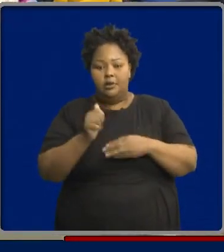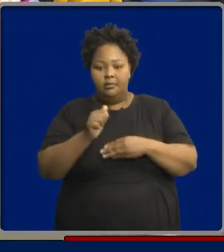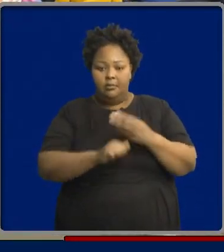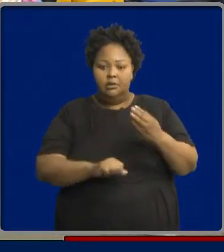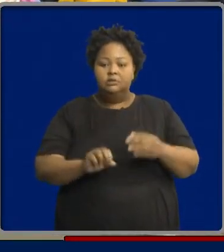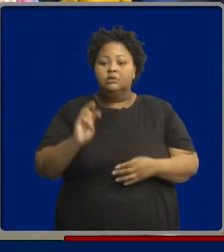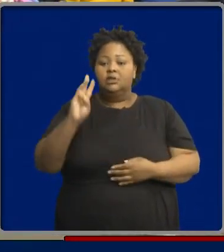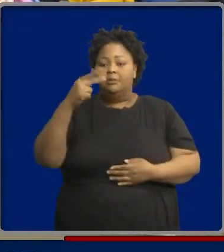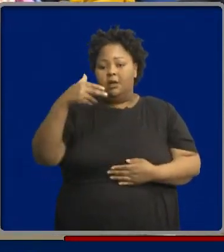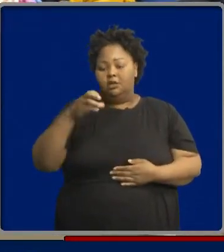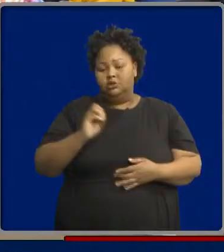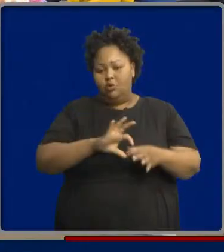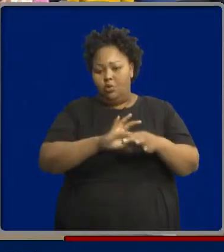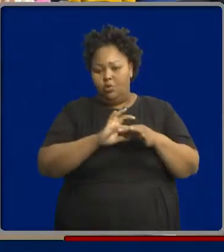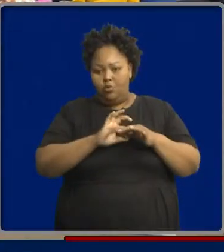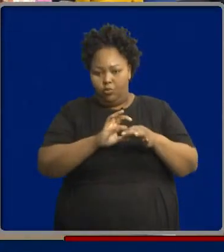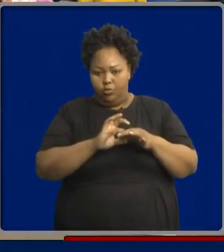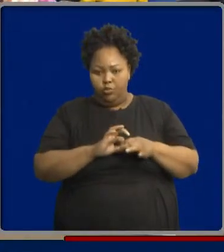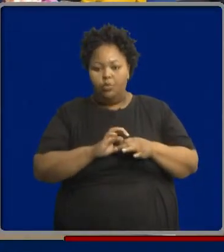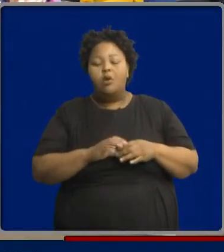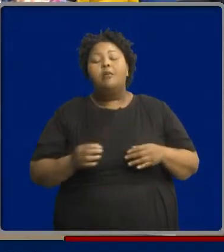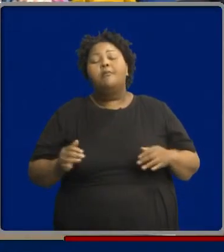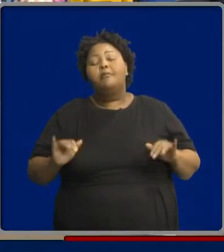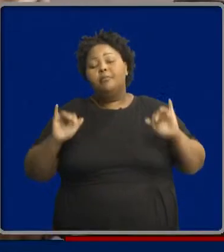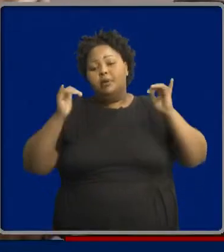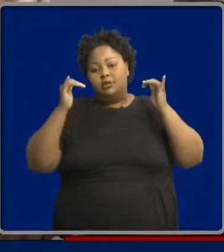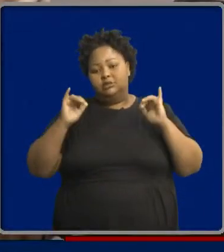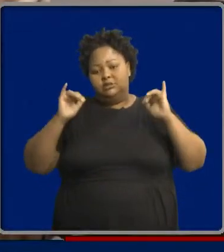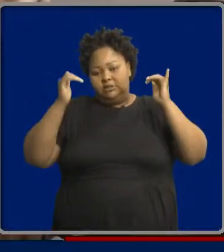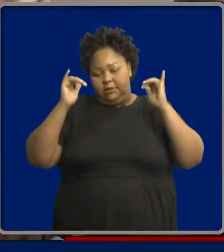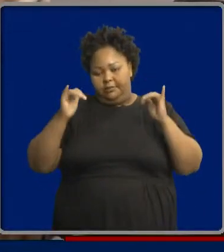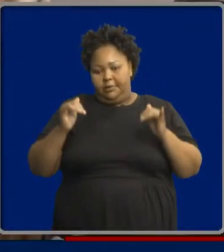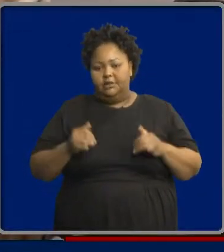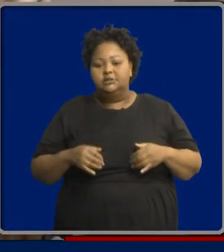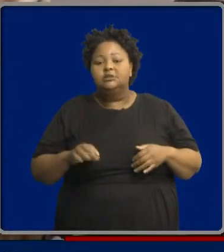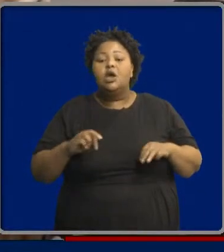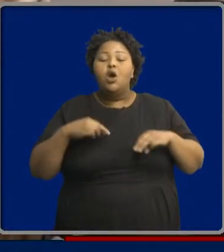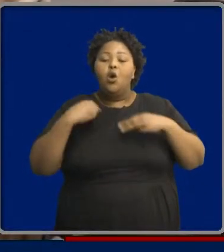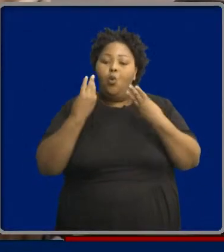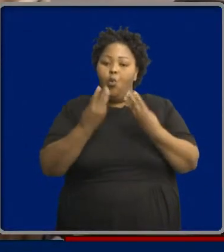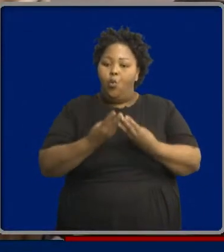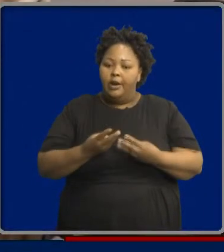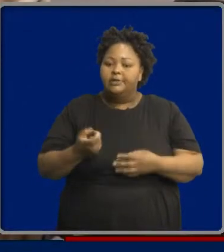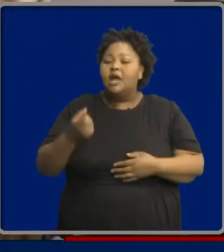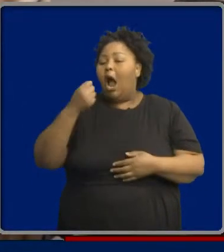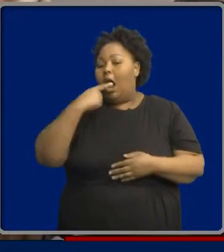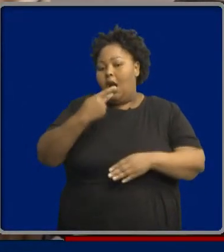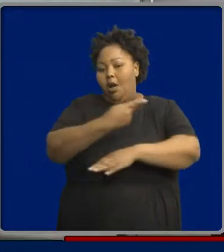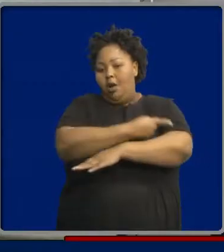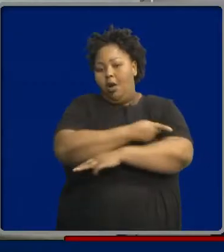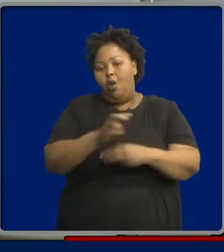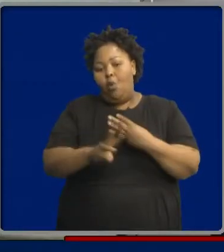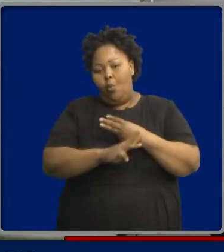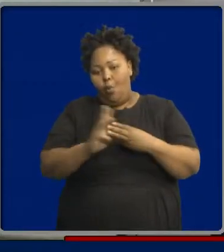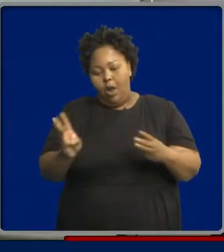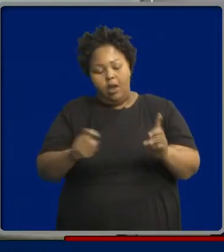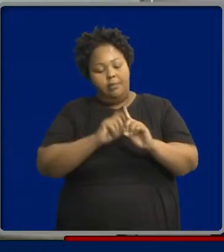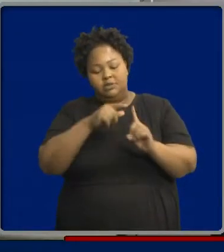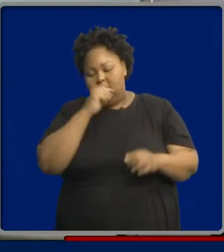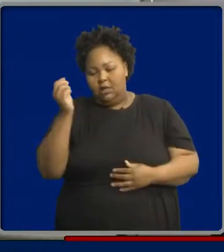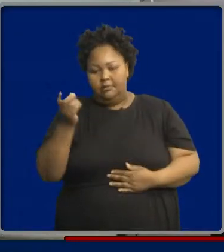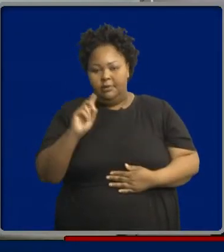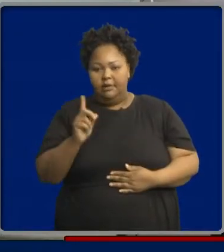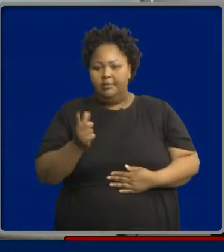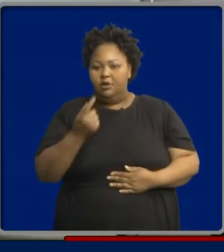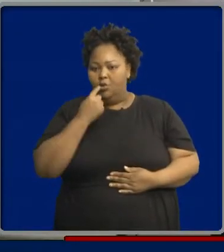Organization commemorates World Immunization Week. Expanded program on immunization manager Kolisiwe Dlamini says Eswatini's efforts